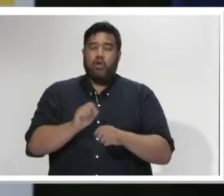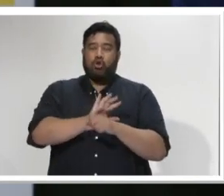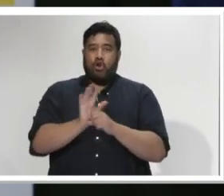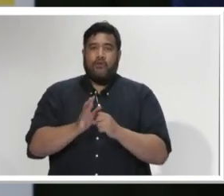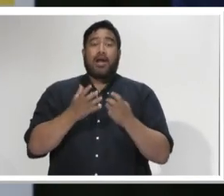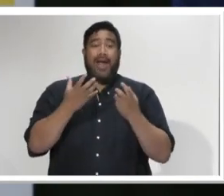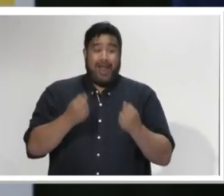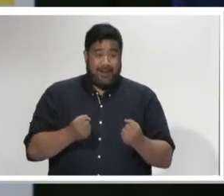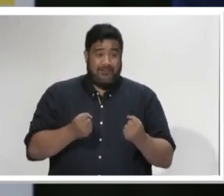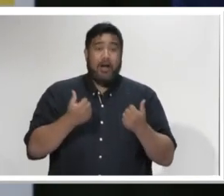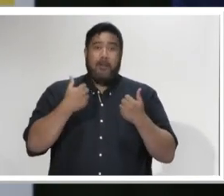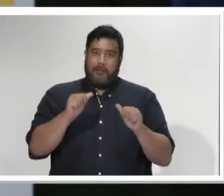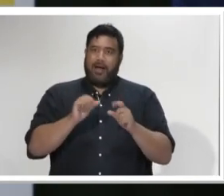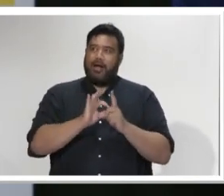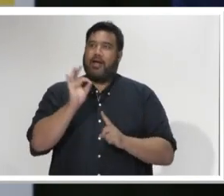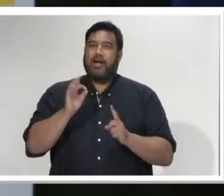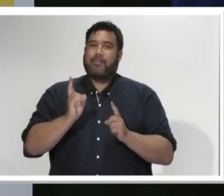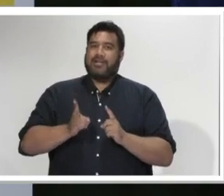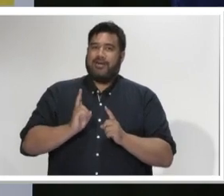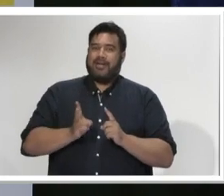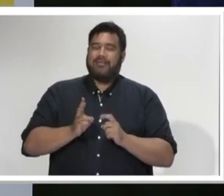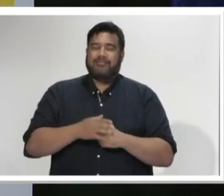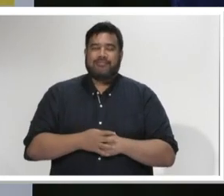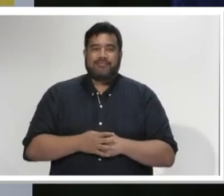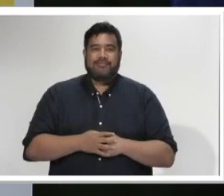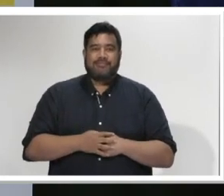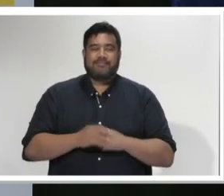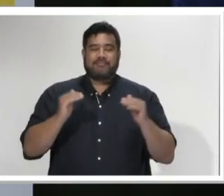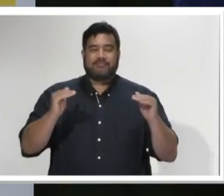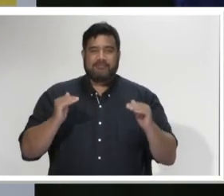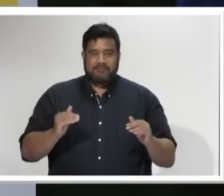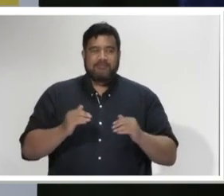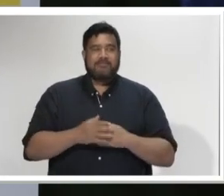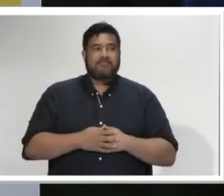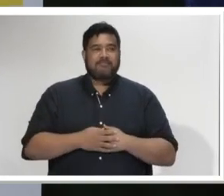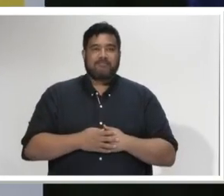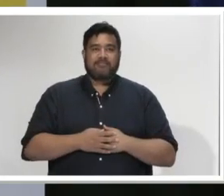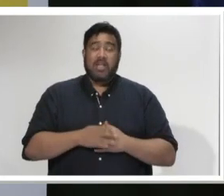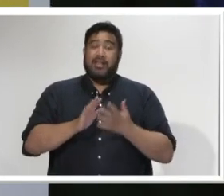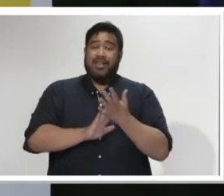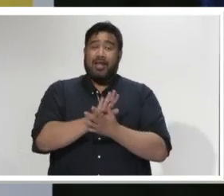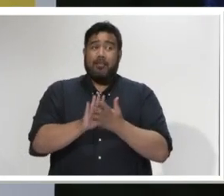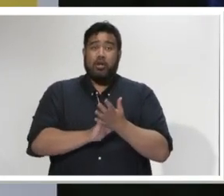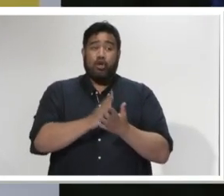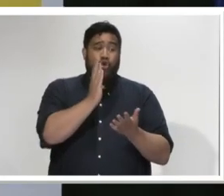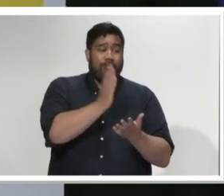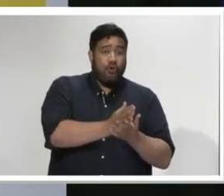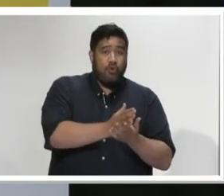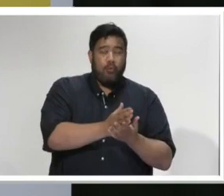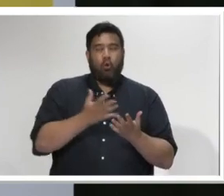their infection, an increase of 42 on yesterday. And the new combined total of confirmed and probable cases